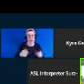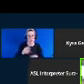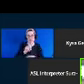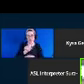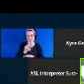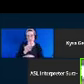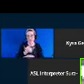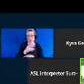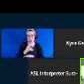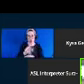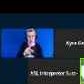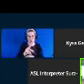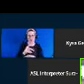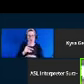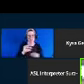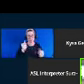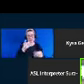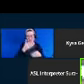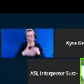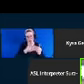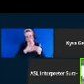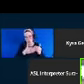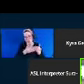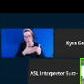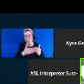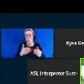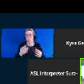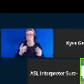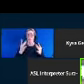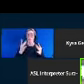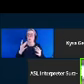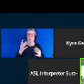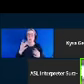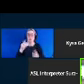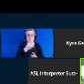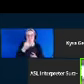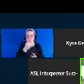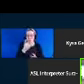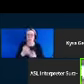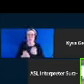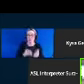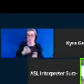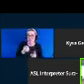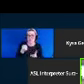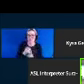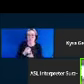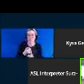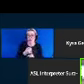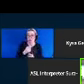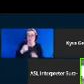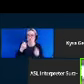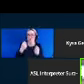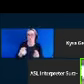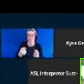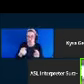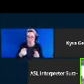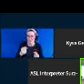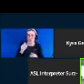the chaos is such an emotional impact on folks, and recovering for that, getting into